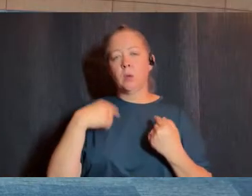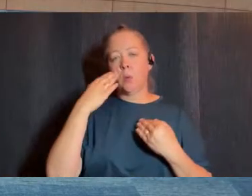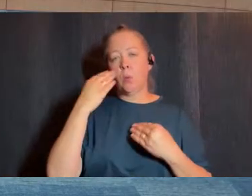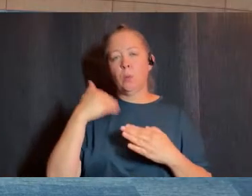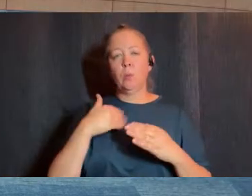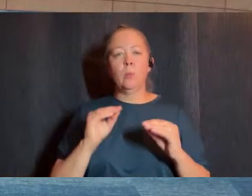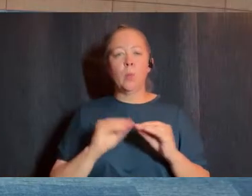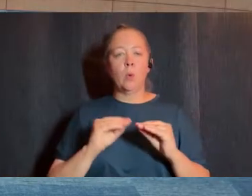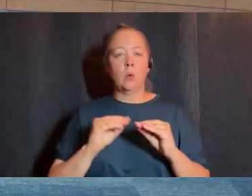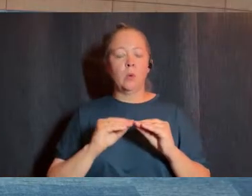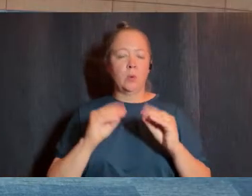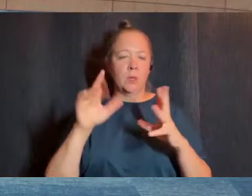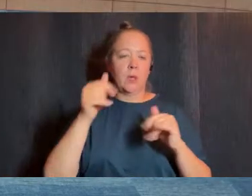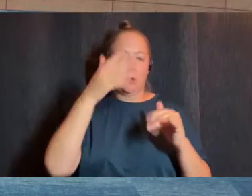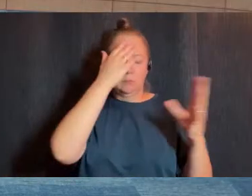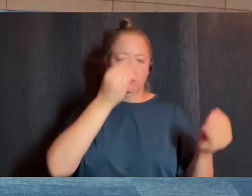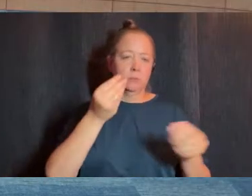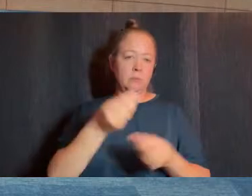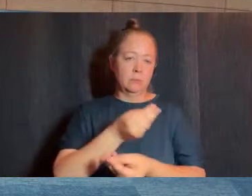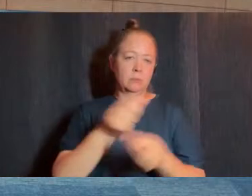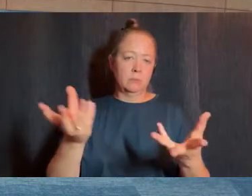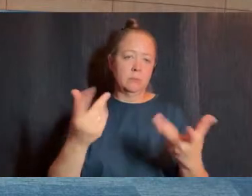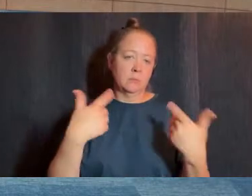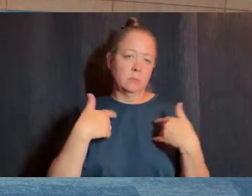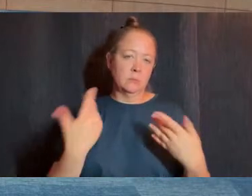you. Sure.